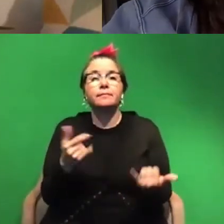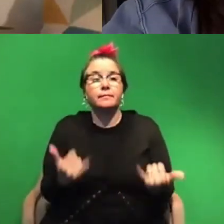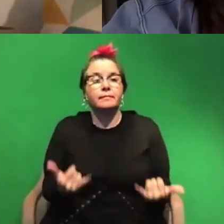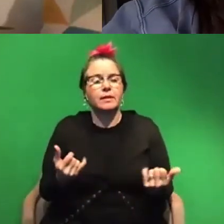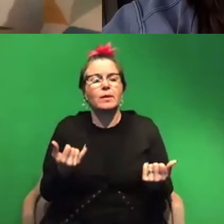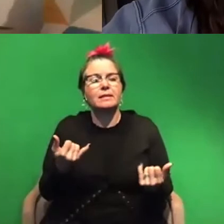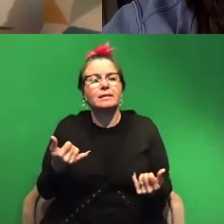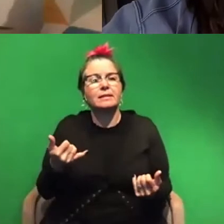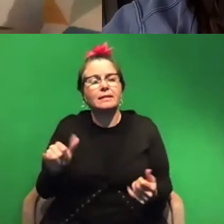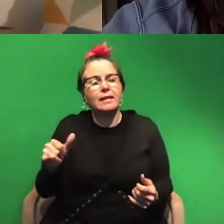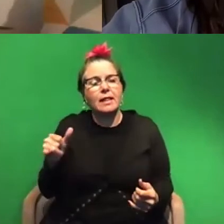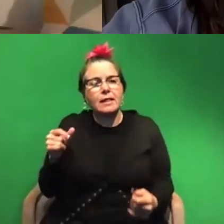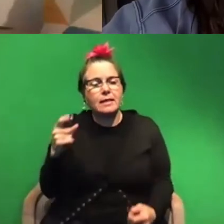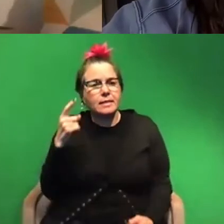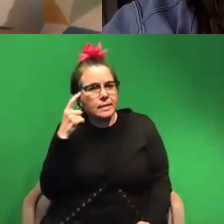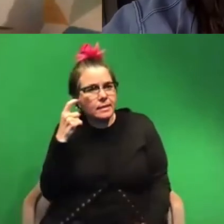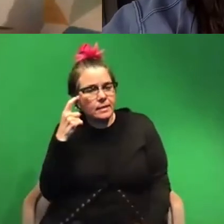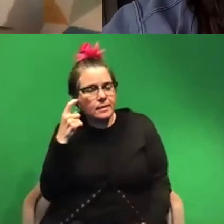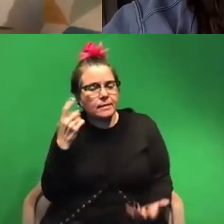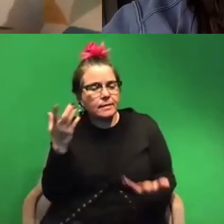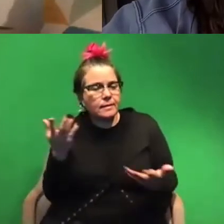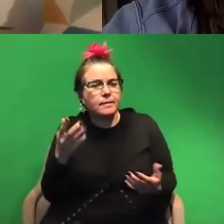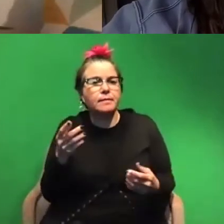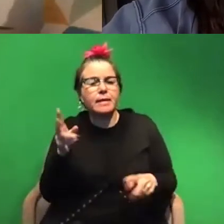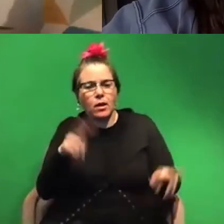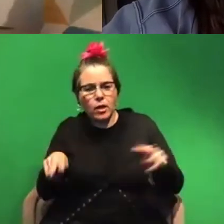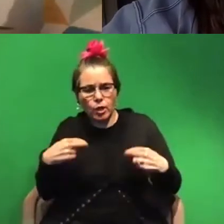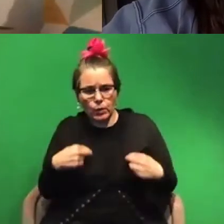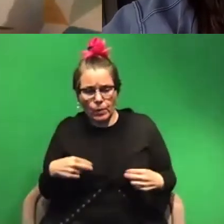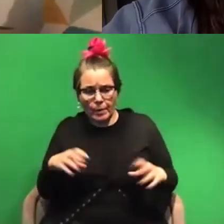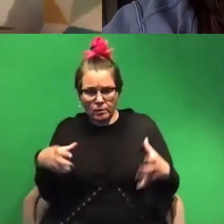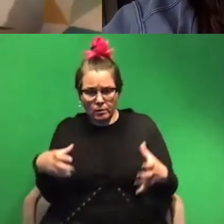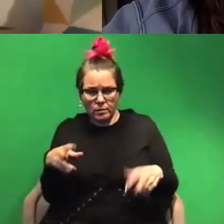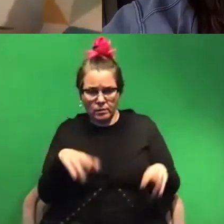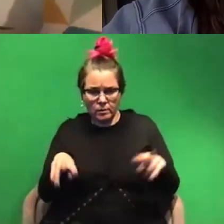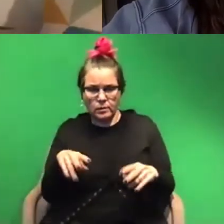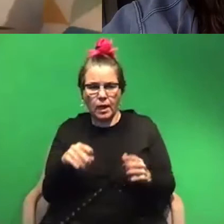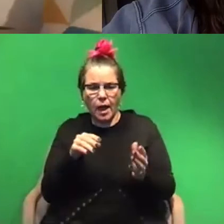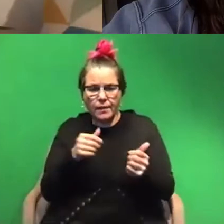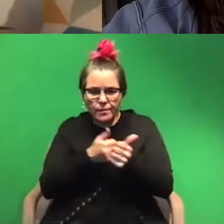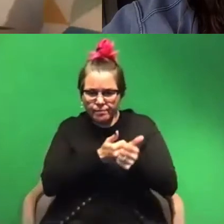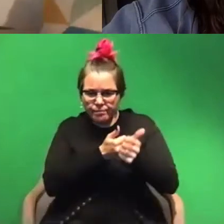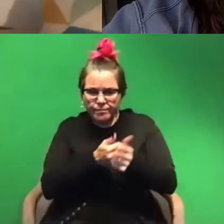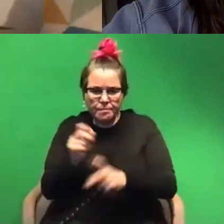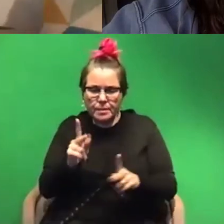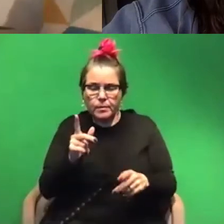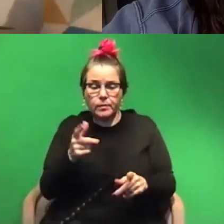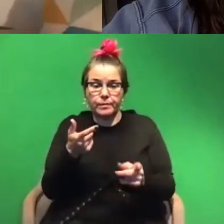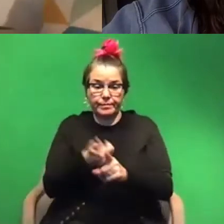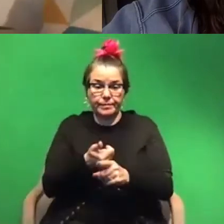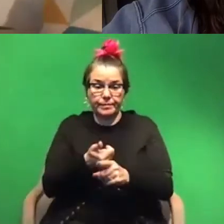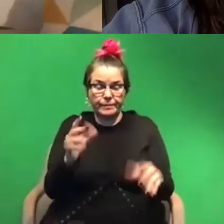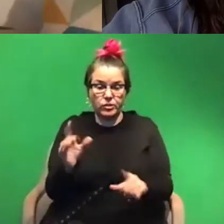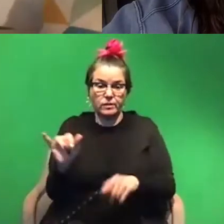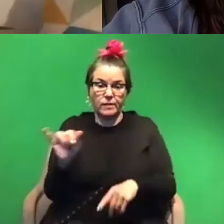speculation, but right now scientists are looking at the human population, tracking people who have been